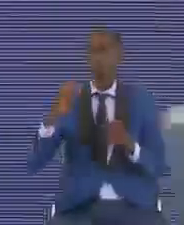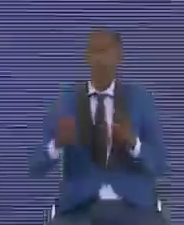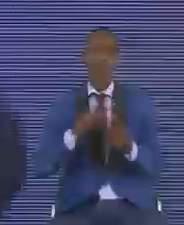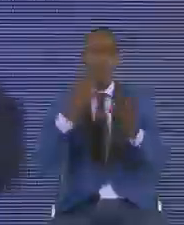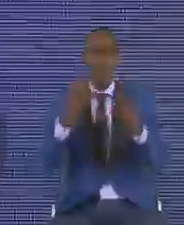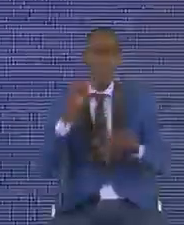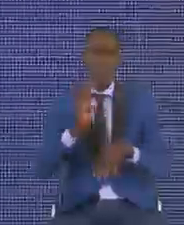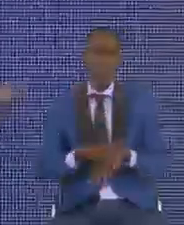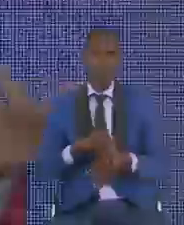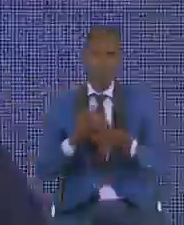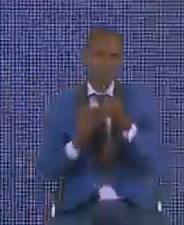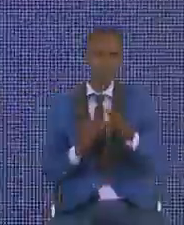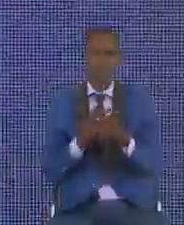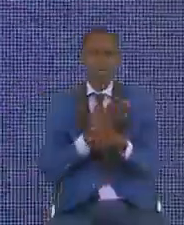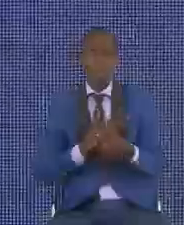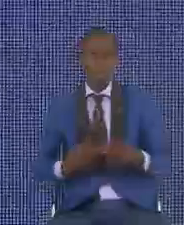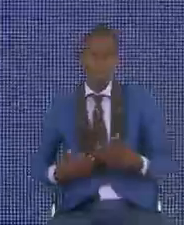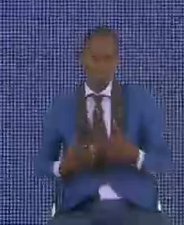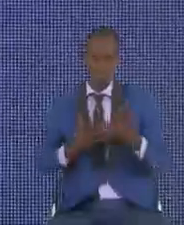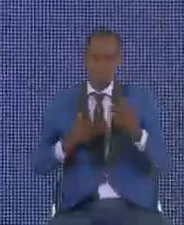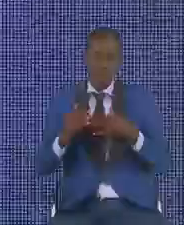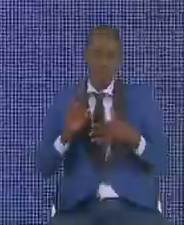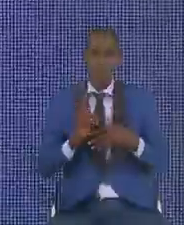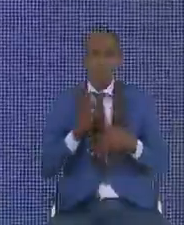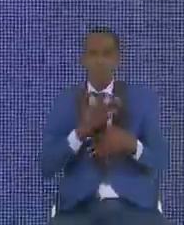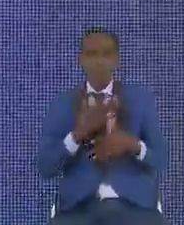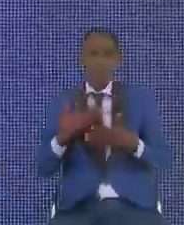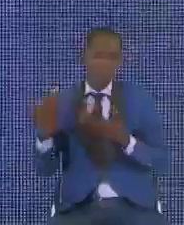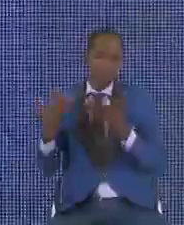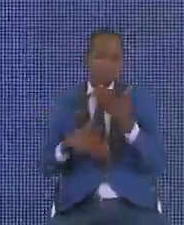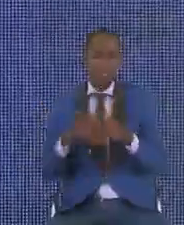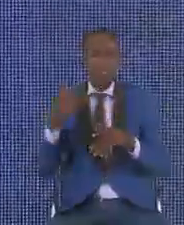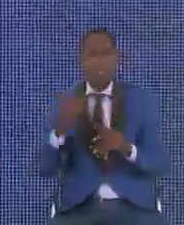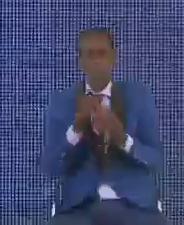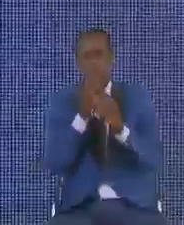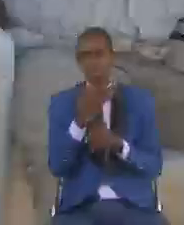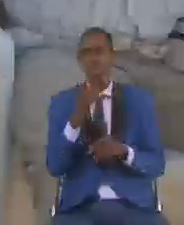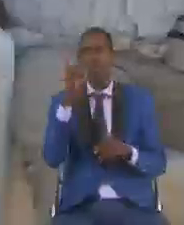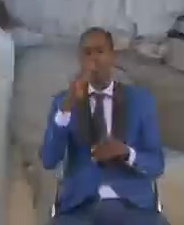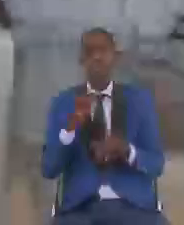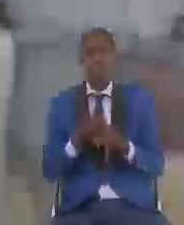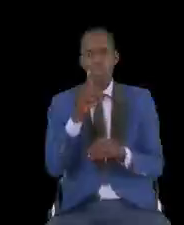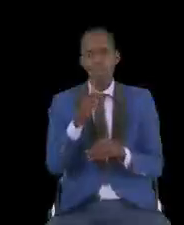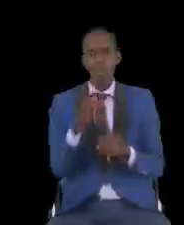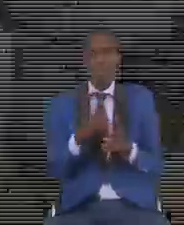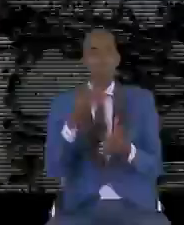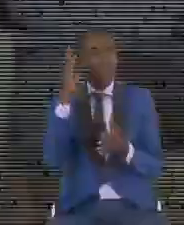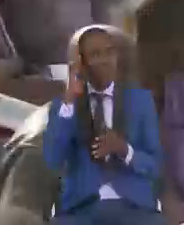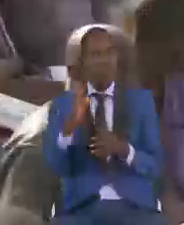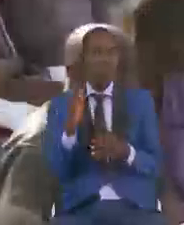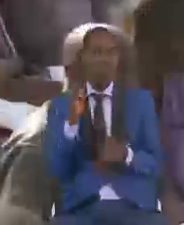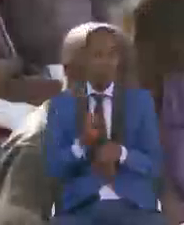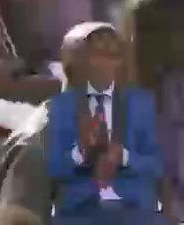now stir up the gift of God in you. It will work again. I said it